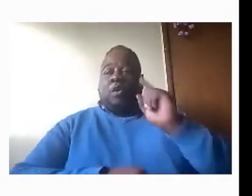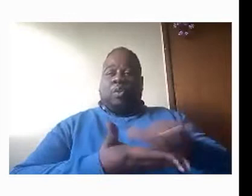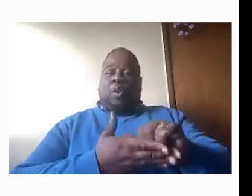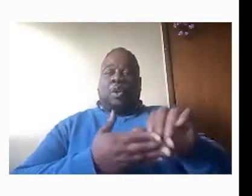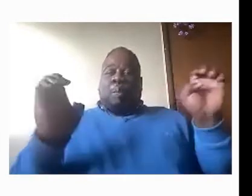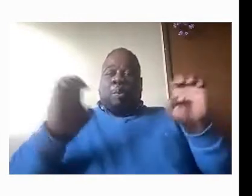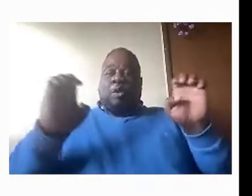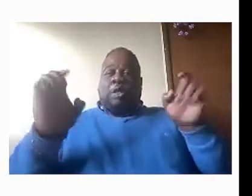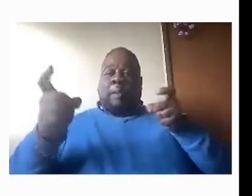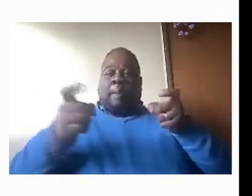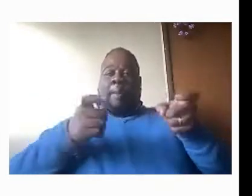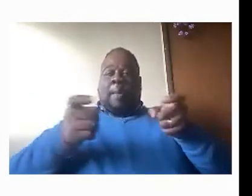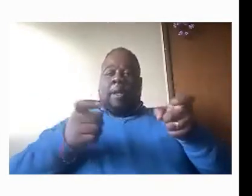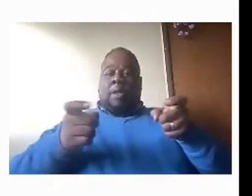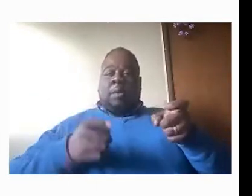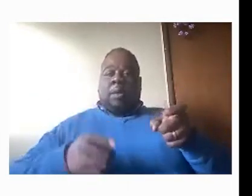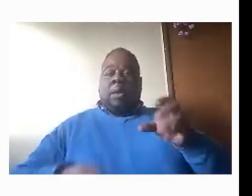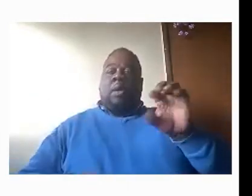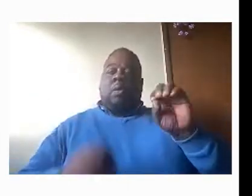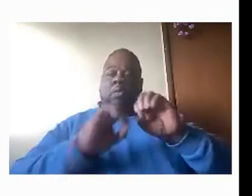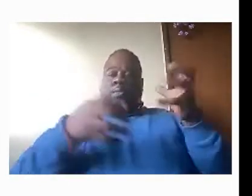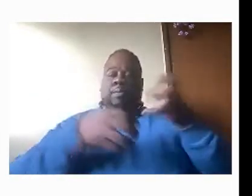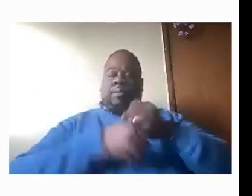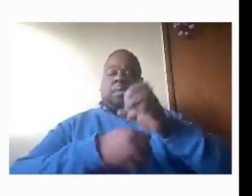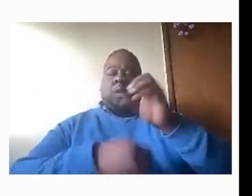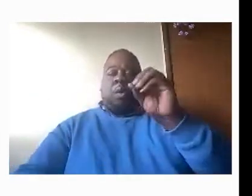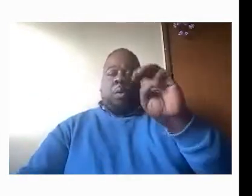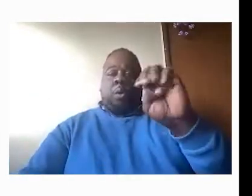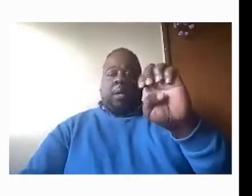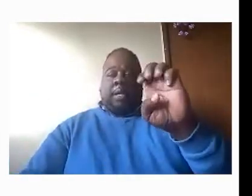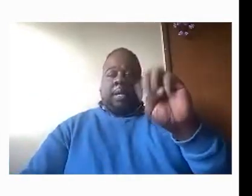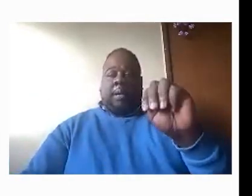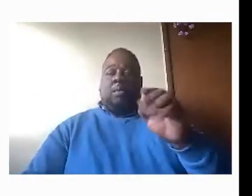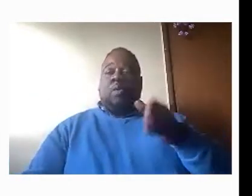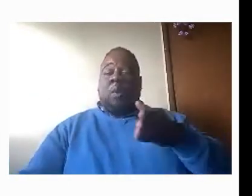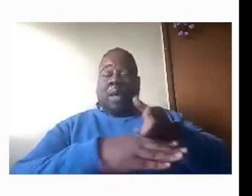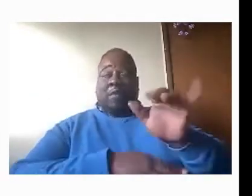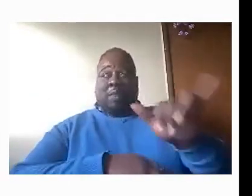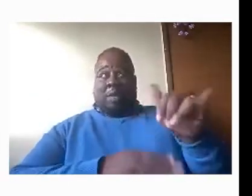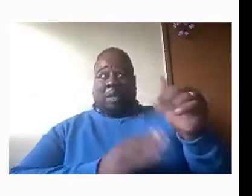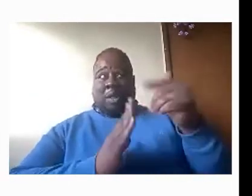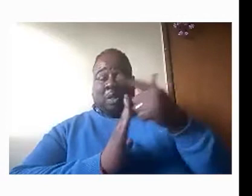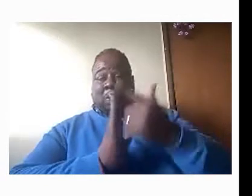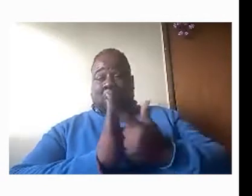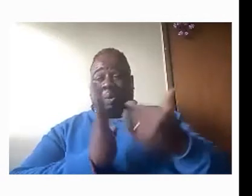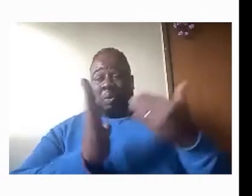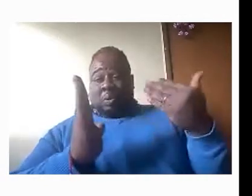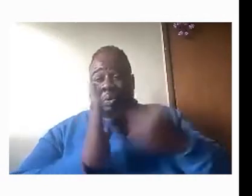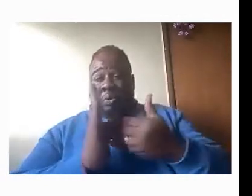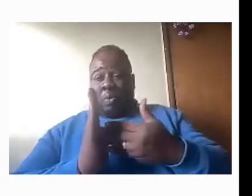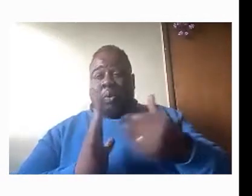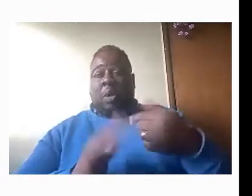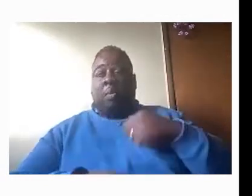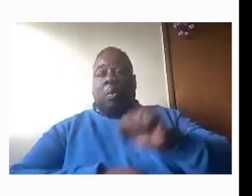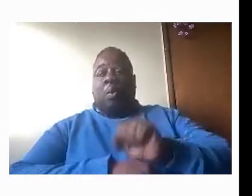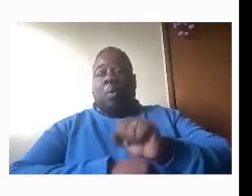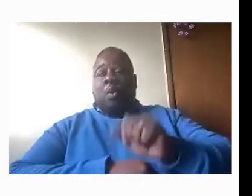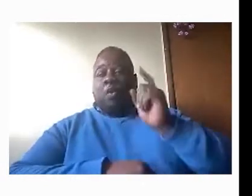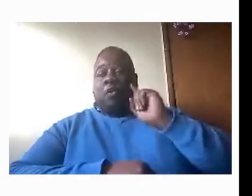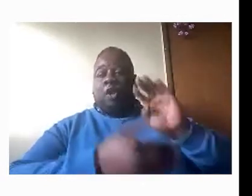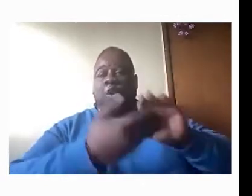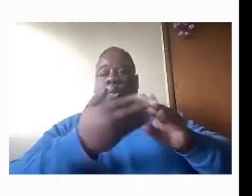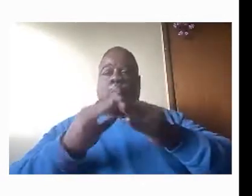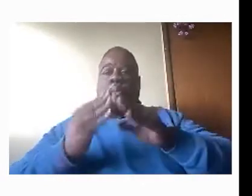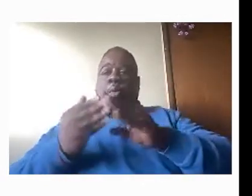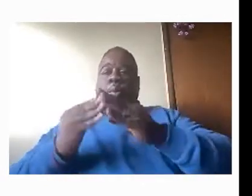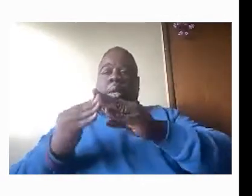position actually occurred after that lawsuit. I originally worked as a communication accessibility coordinator, and